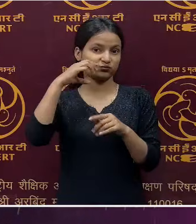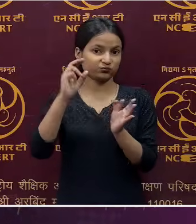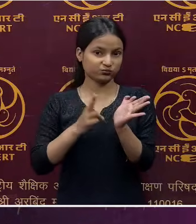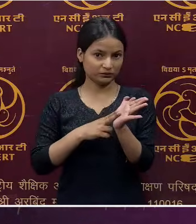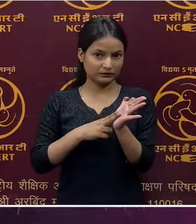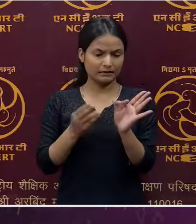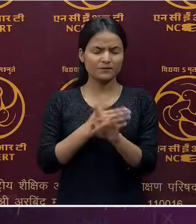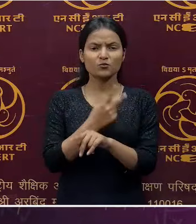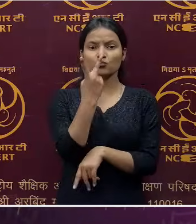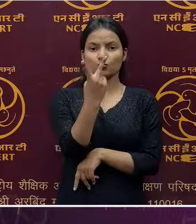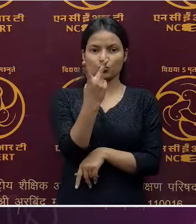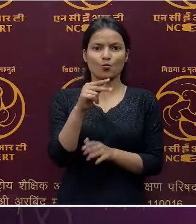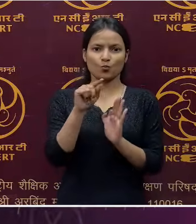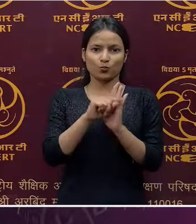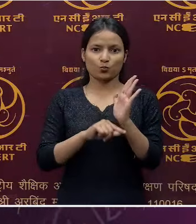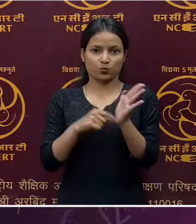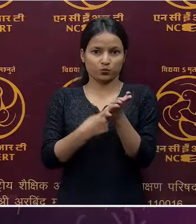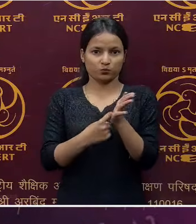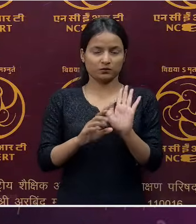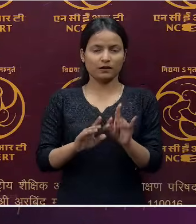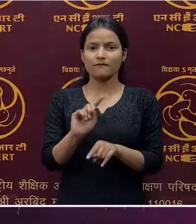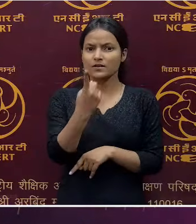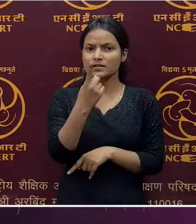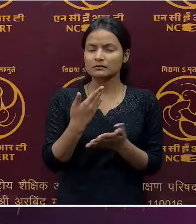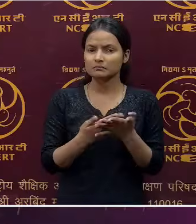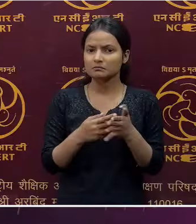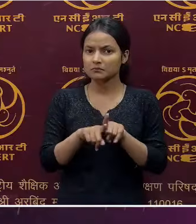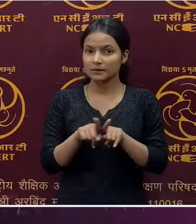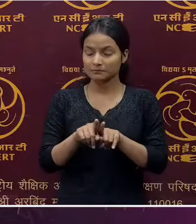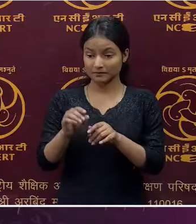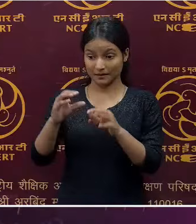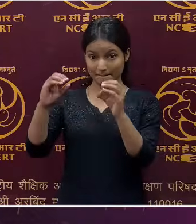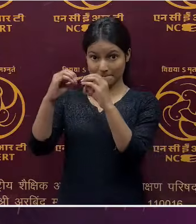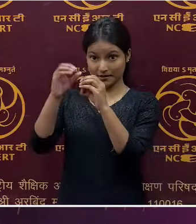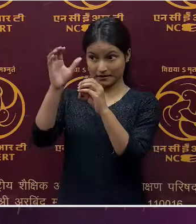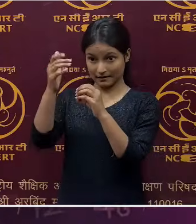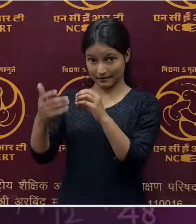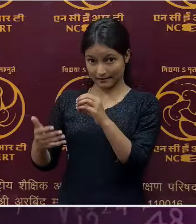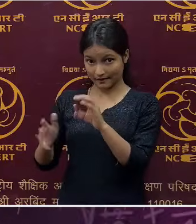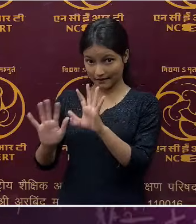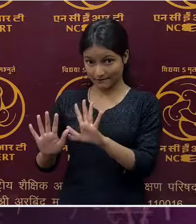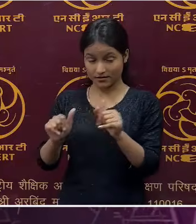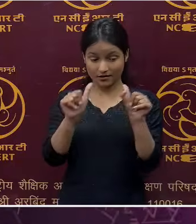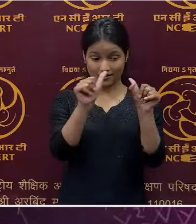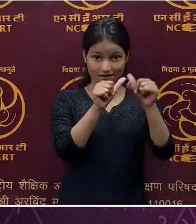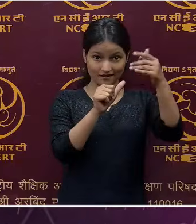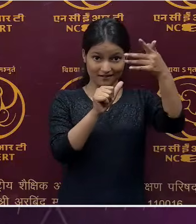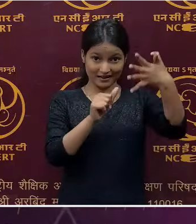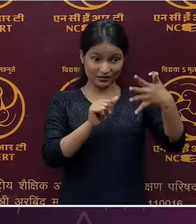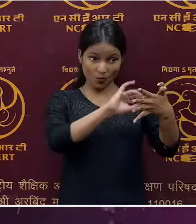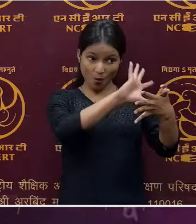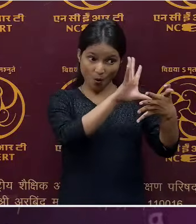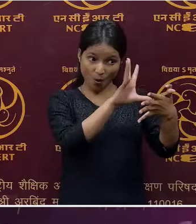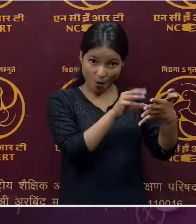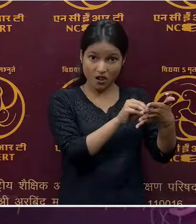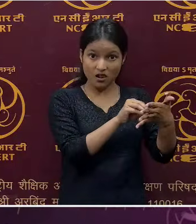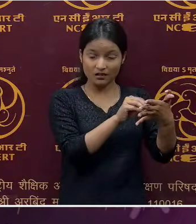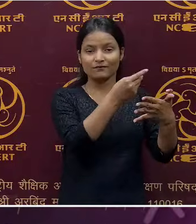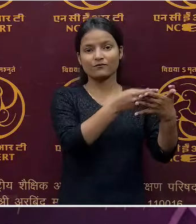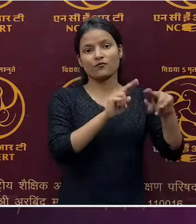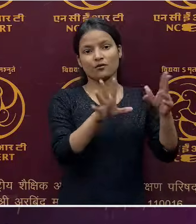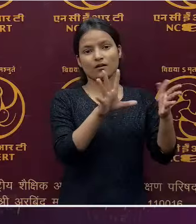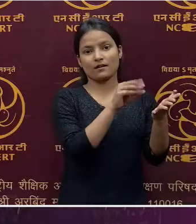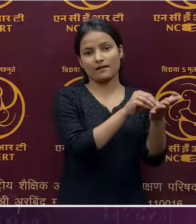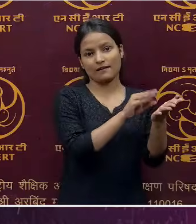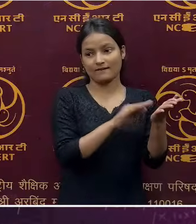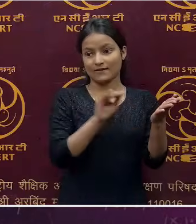all the elements of set A is associate with distinct element of set B is called relation. So in today's session